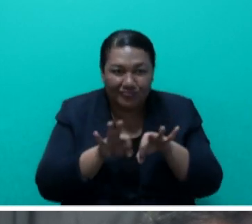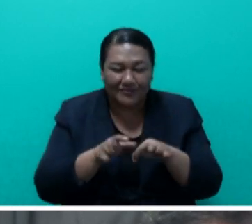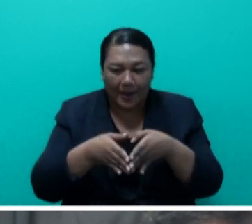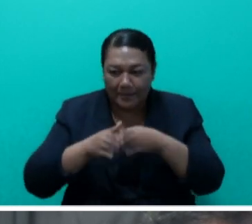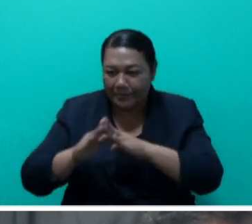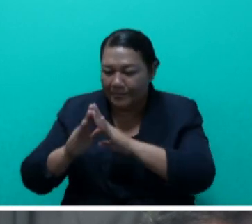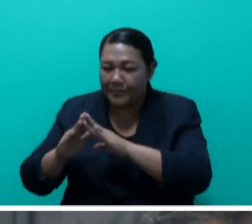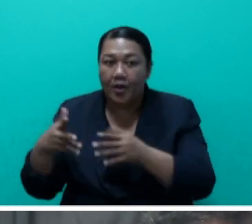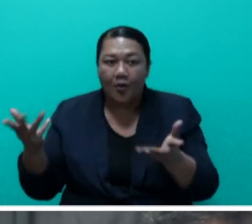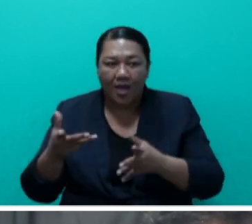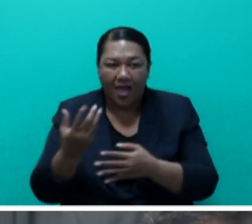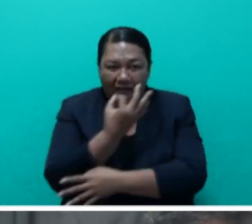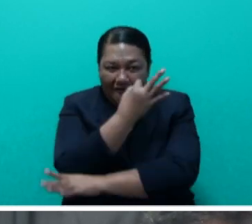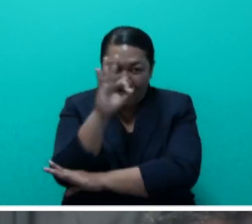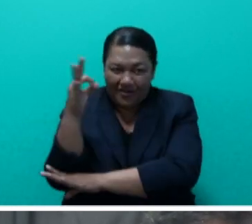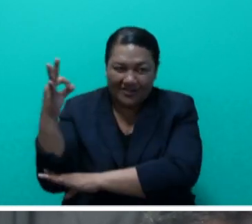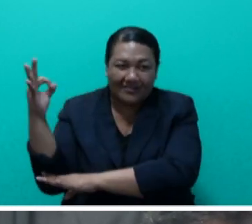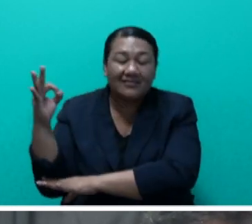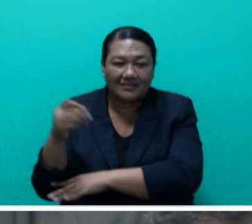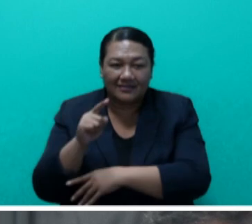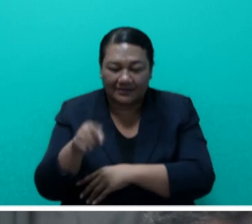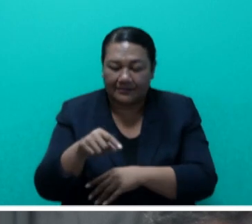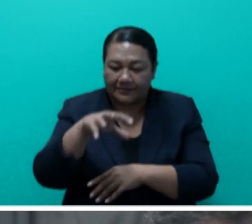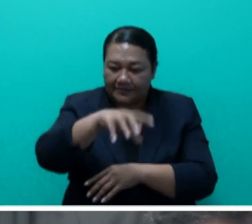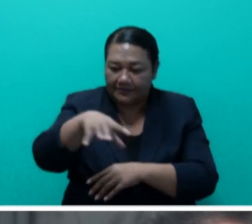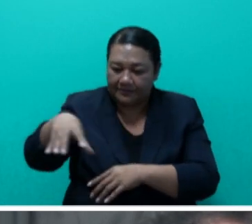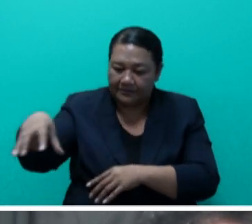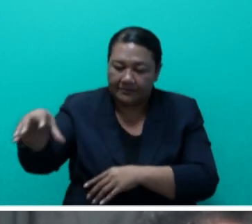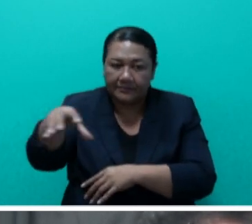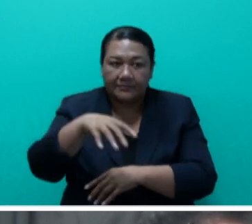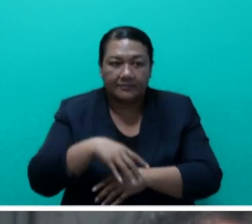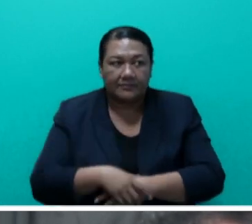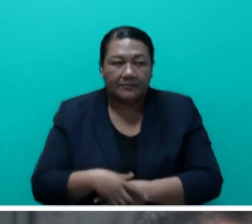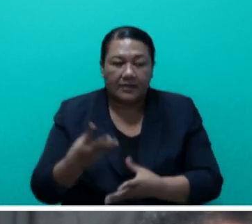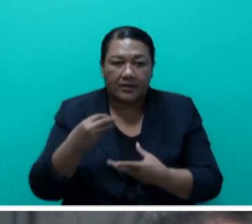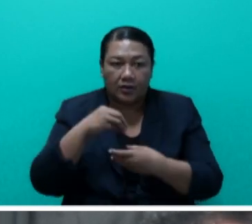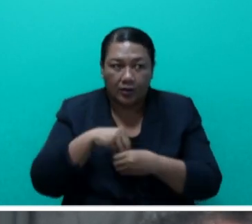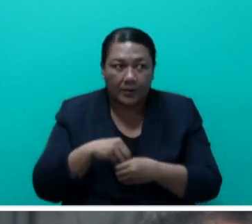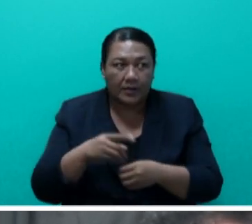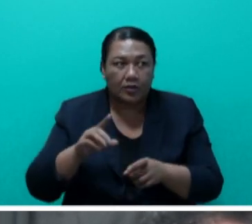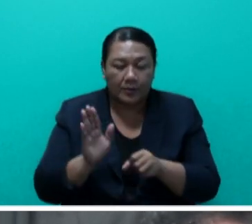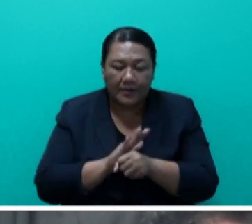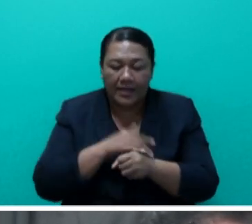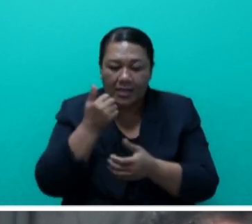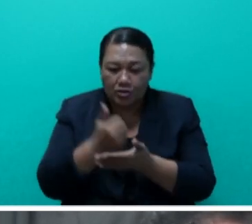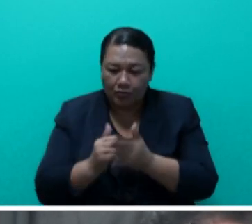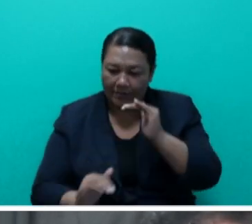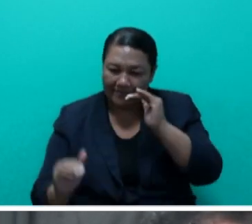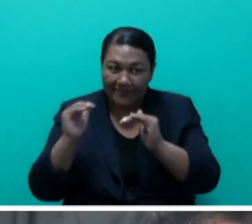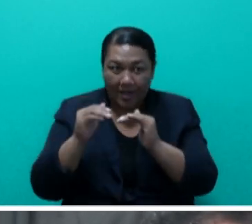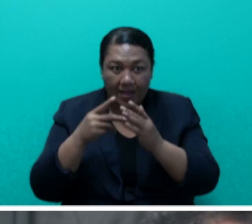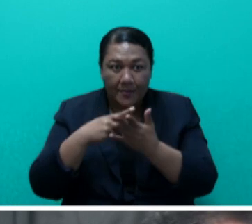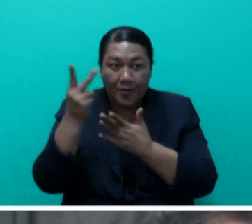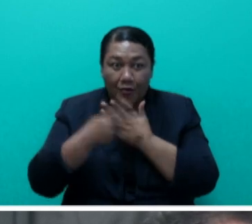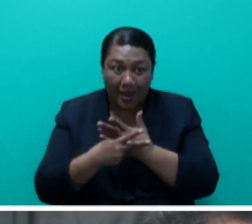to address broad thematic areas of need, including carbon stock enhancement, connecting